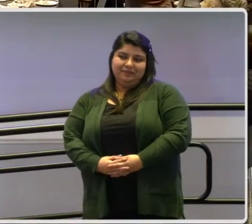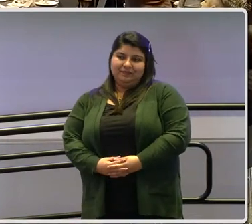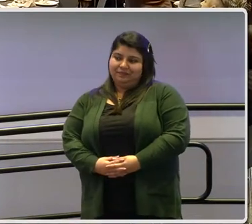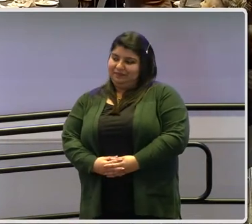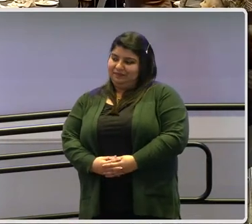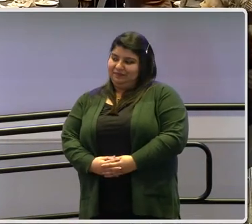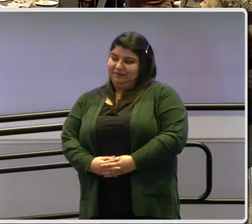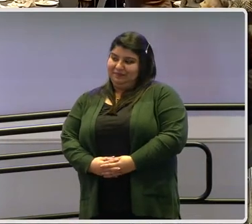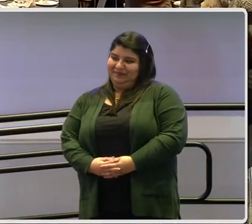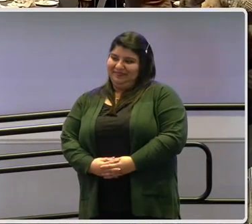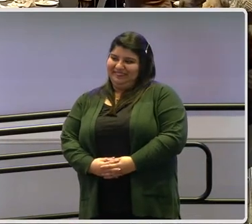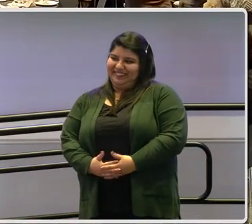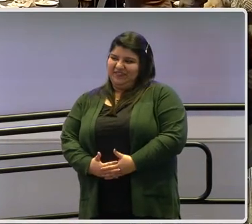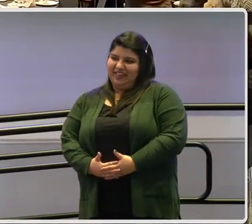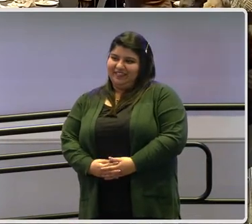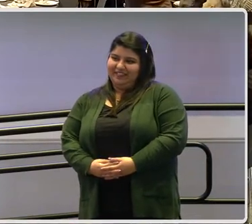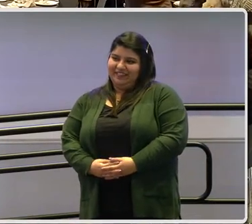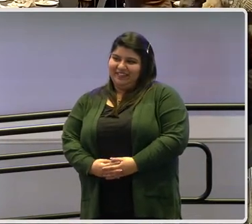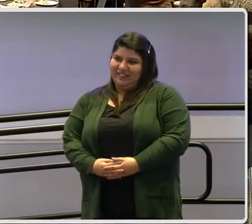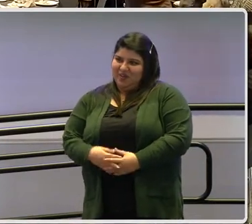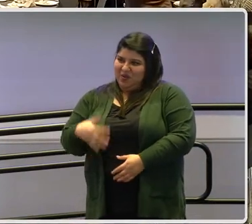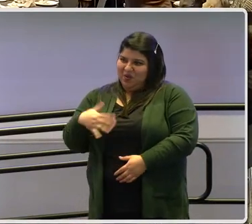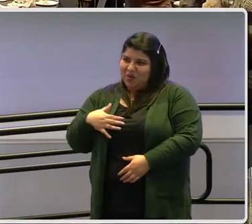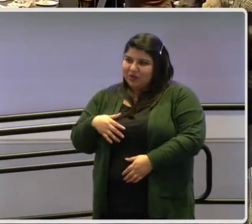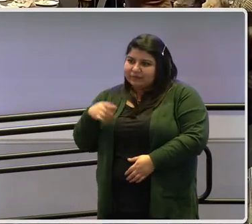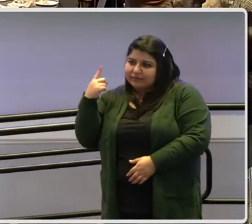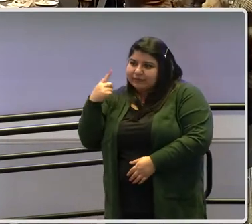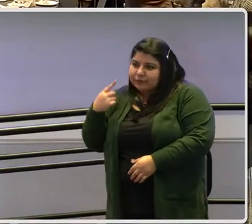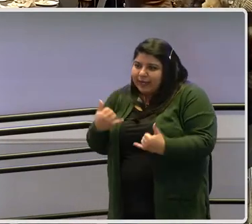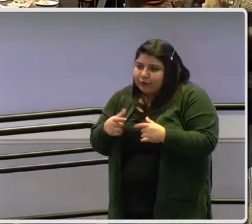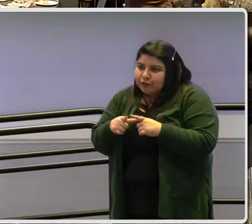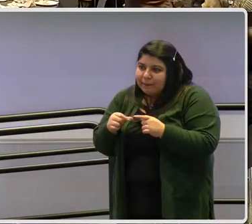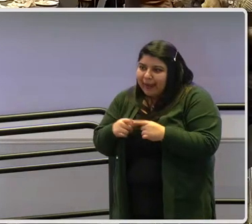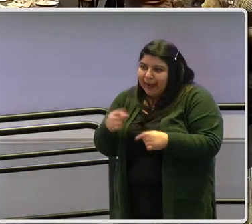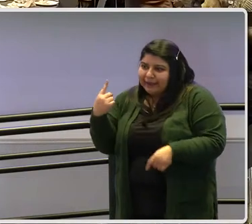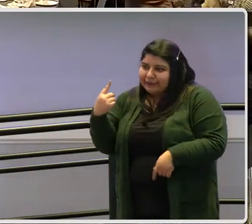Ooh, that was amazing that we had her remote in from Japan.